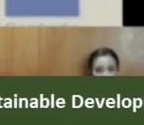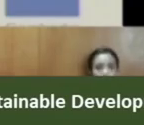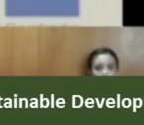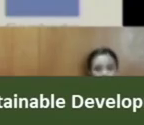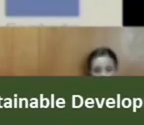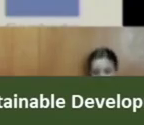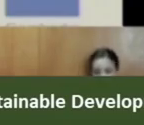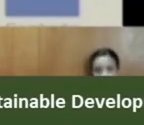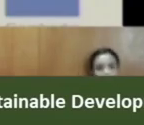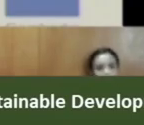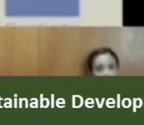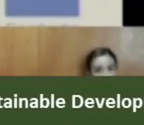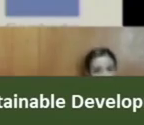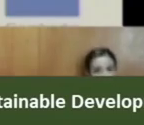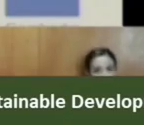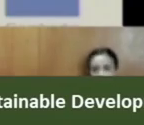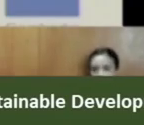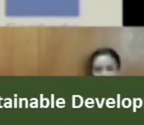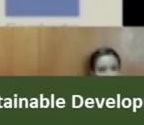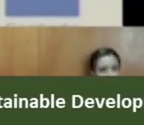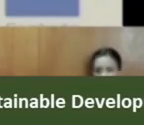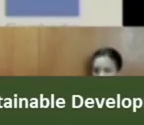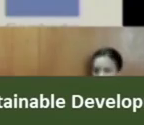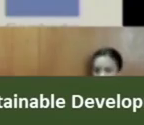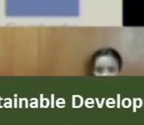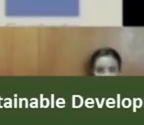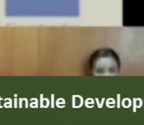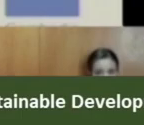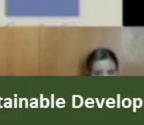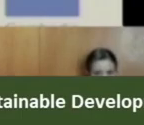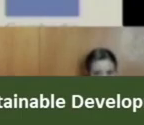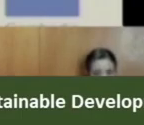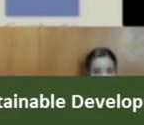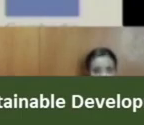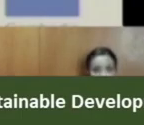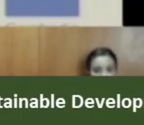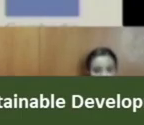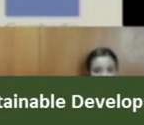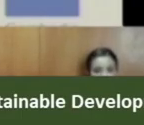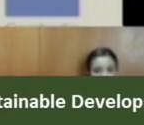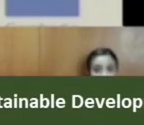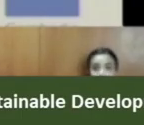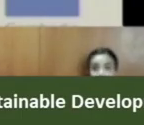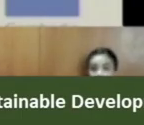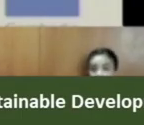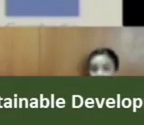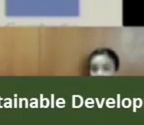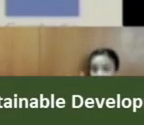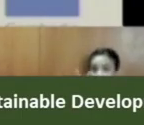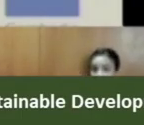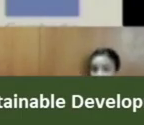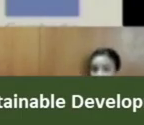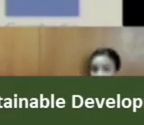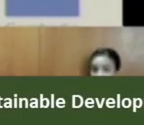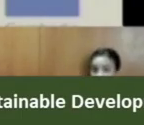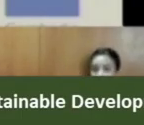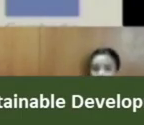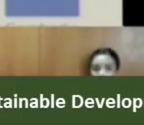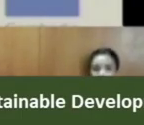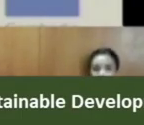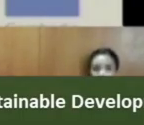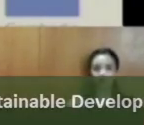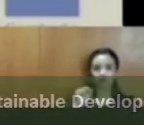electronics and other industry 4.0 fields, as well as joint research in areas such as climate science,